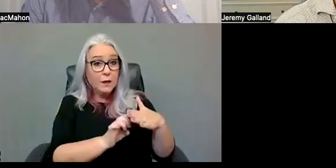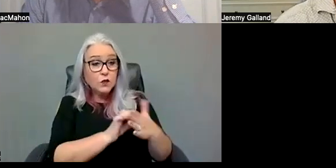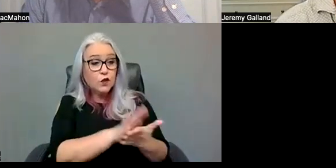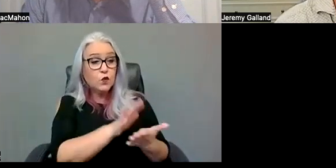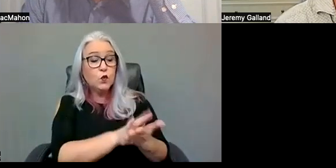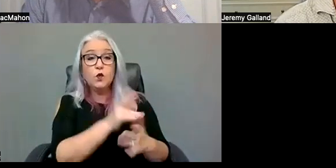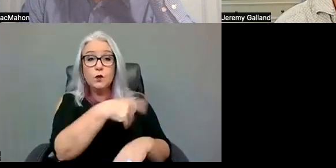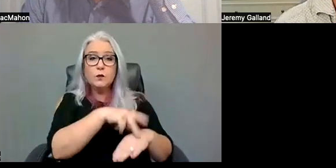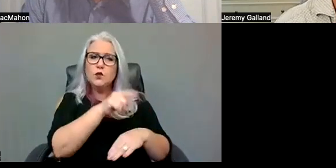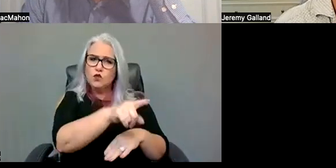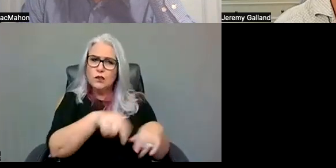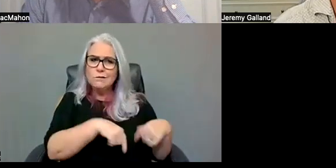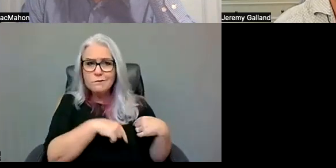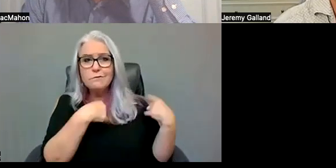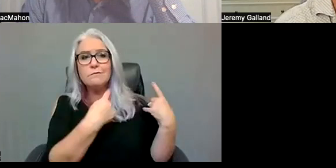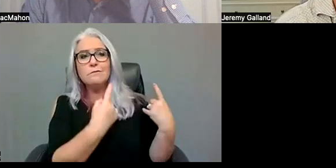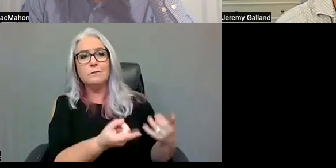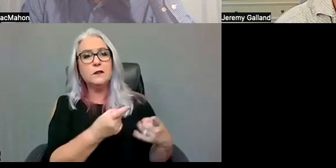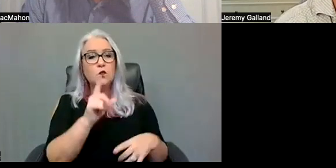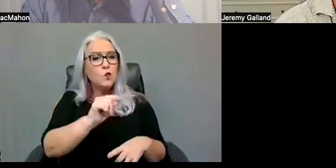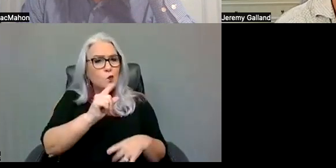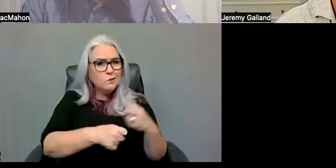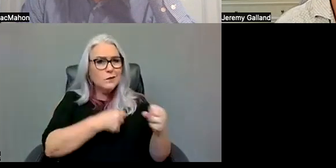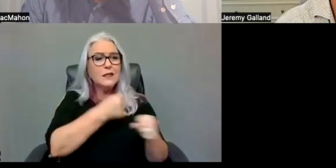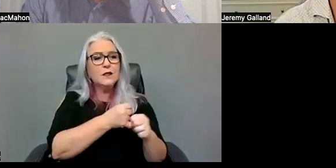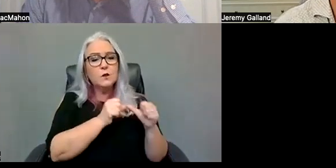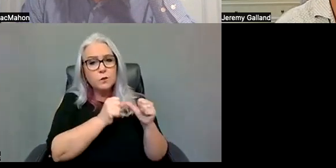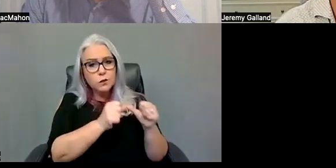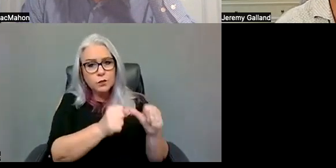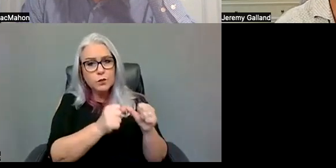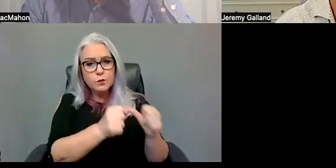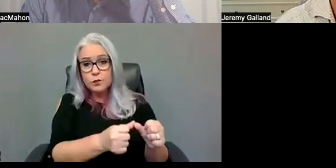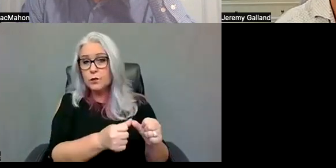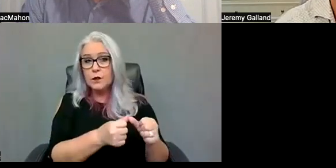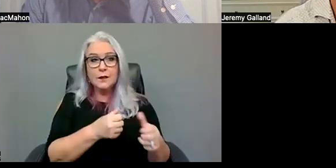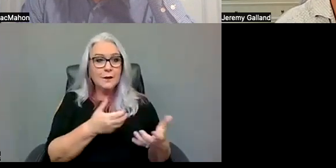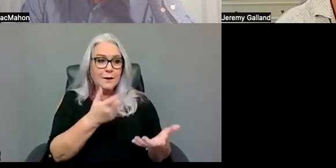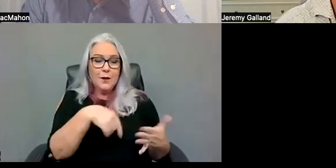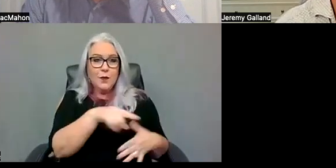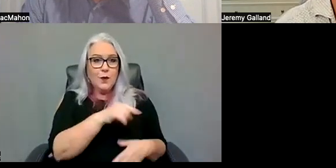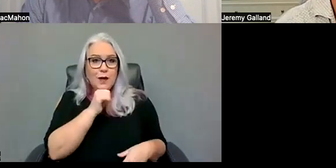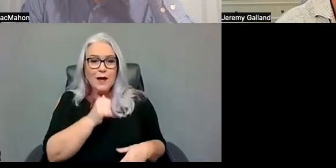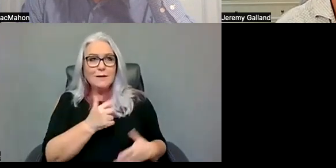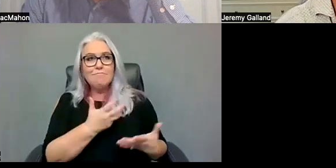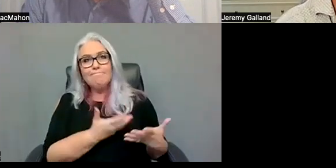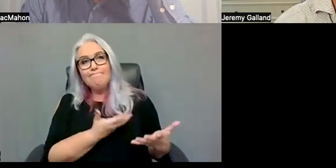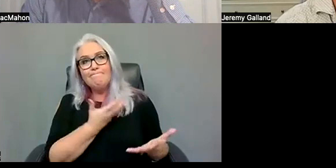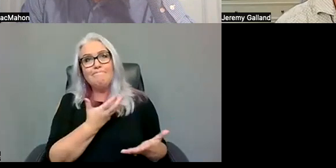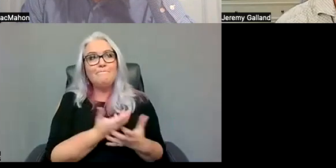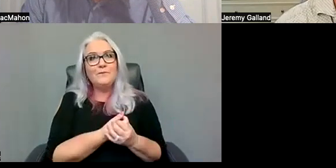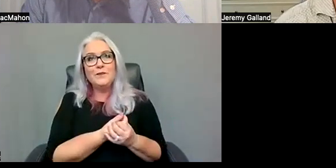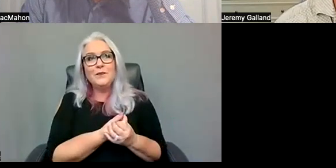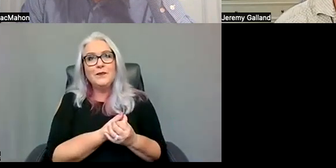in this industry for 2 decades. They are not looking to the